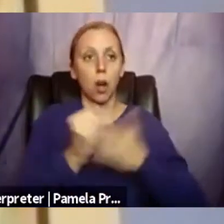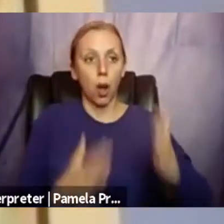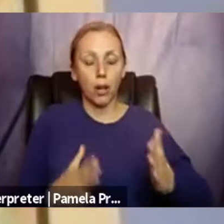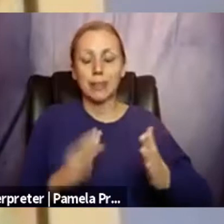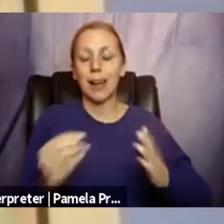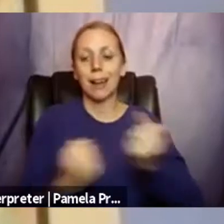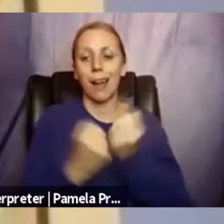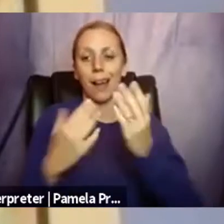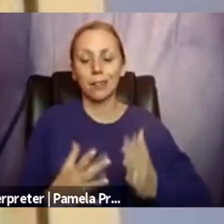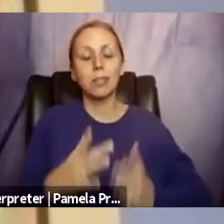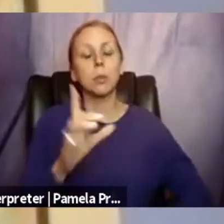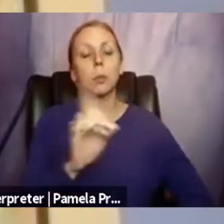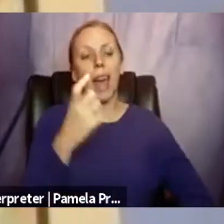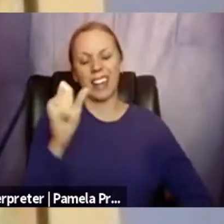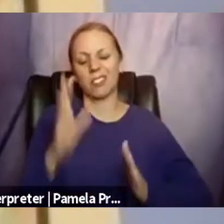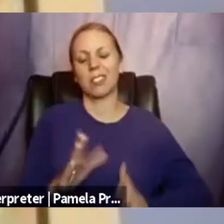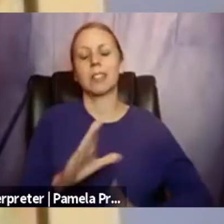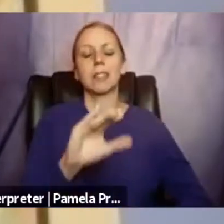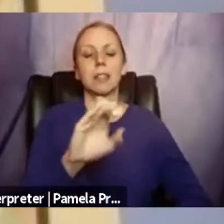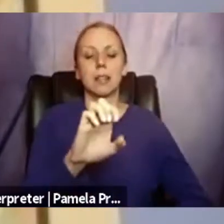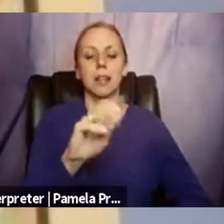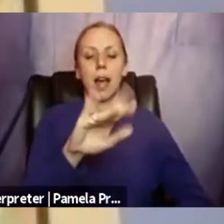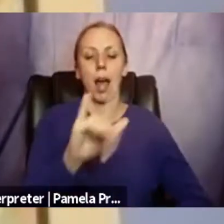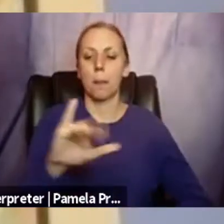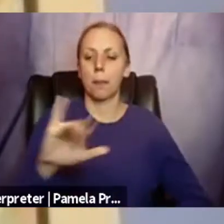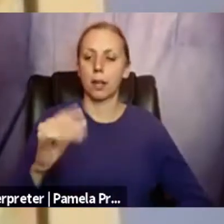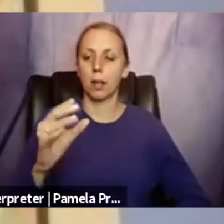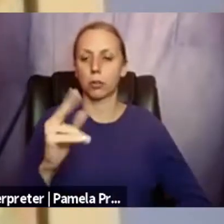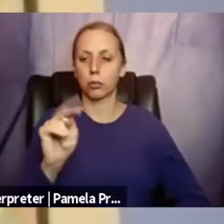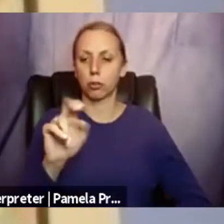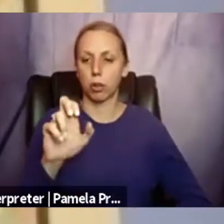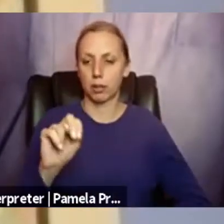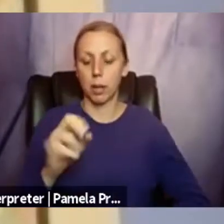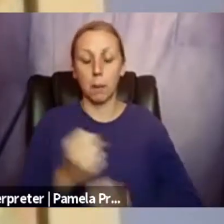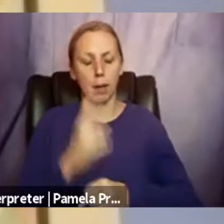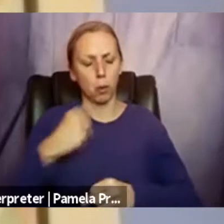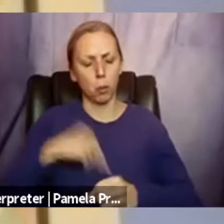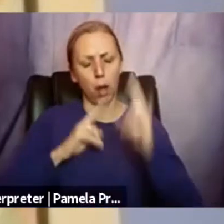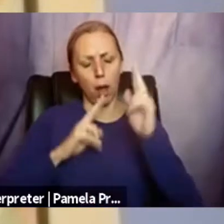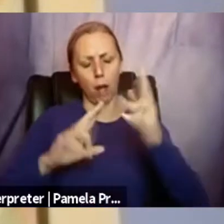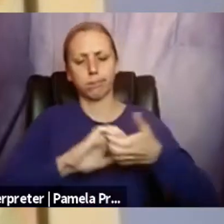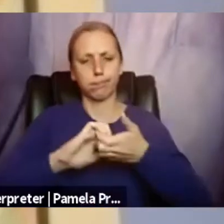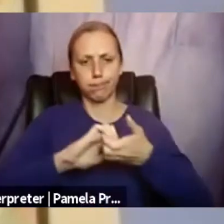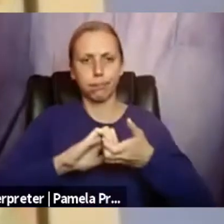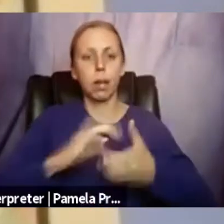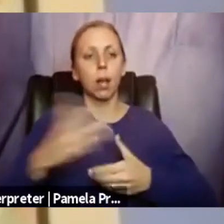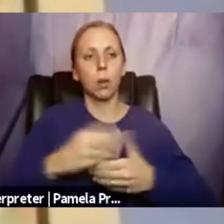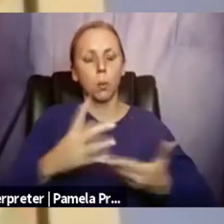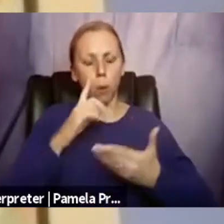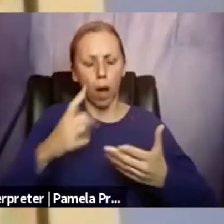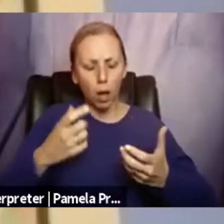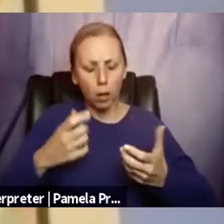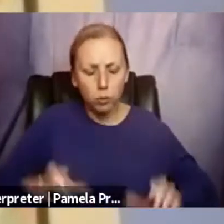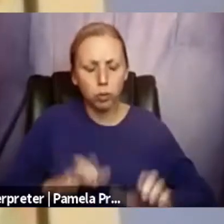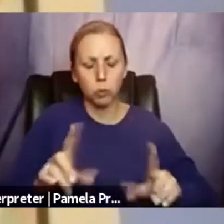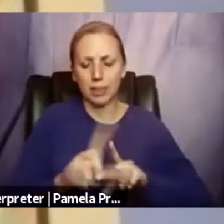that we embody this allyship. This includes taking actionable steps towards reparations